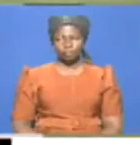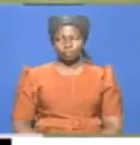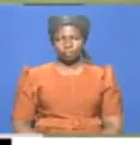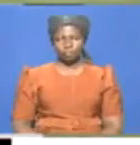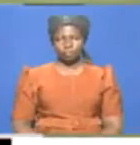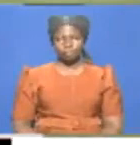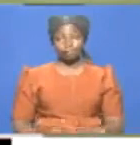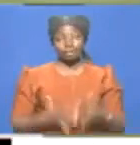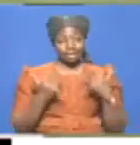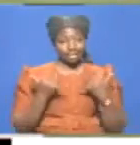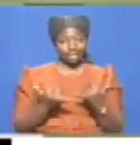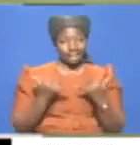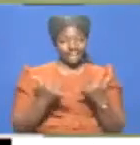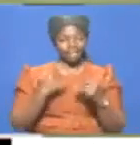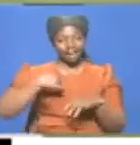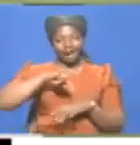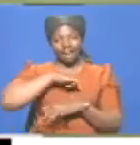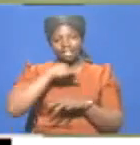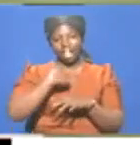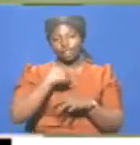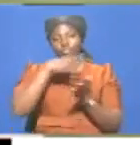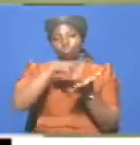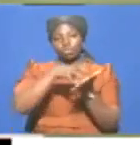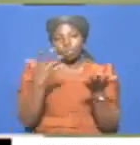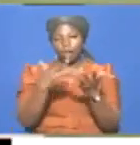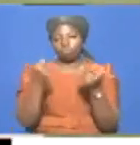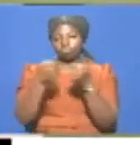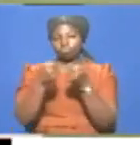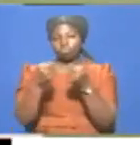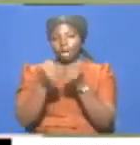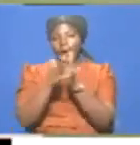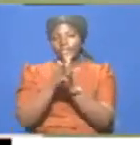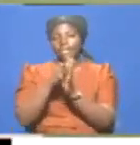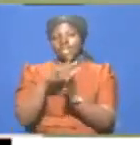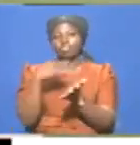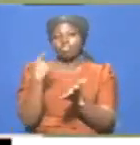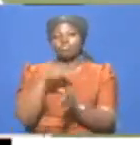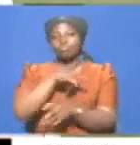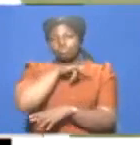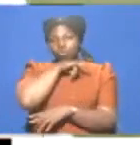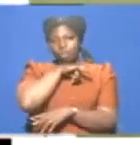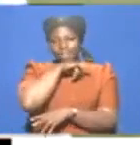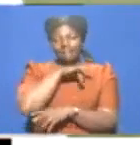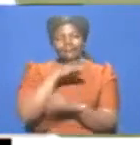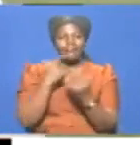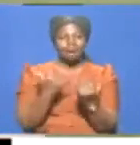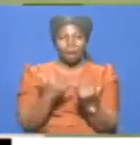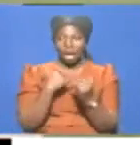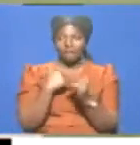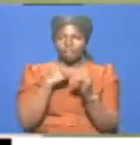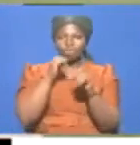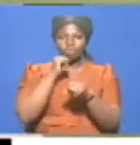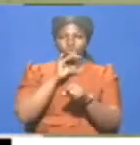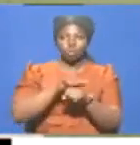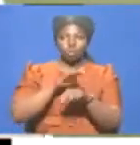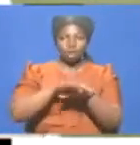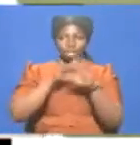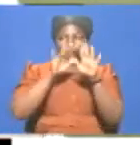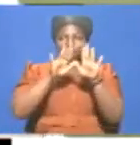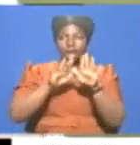Now we are in a situation that we play against Uganda, which has till now a very good campaign. They didn't concede any